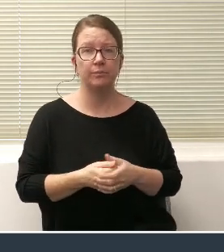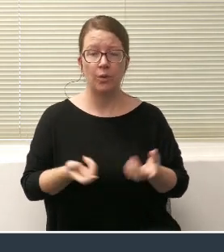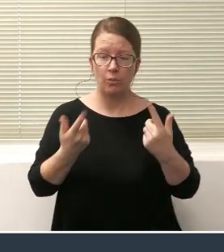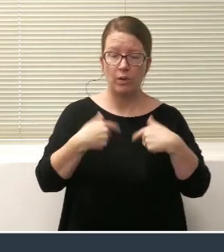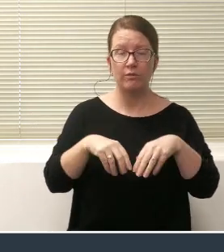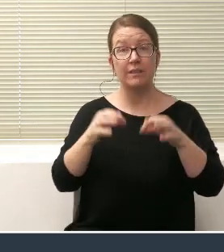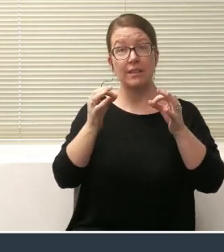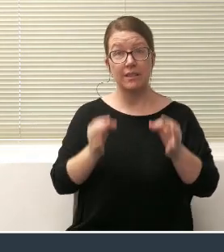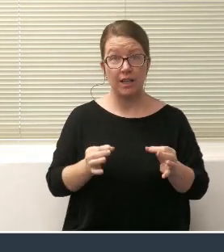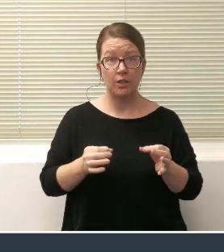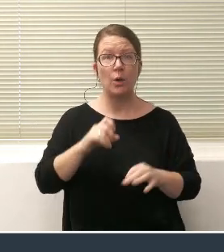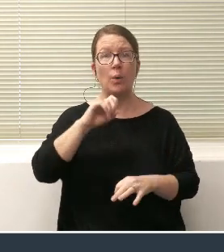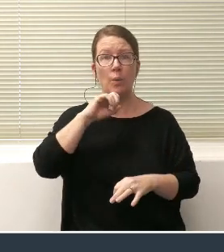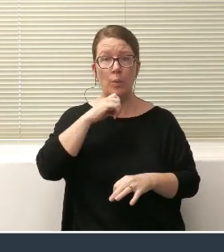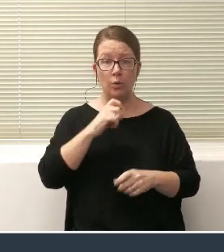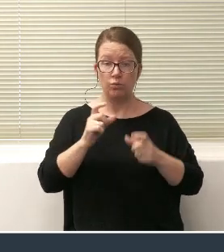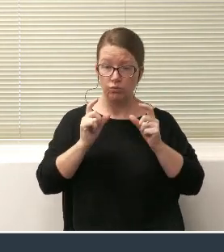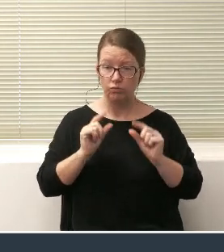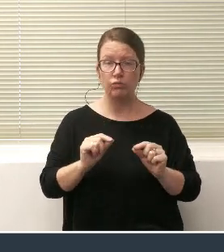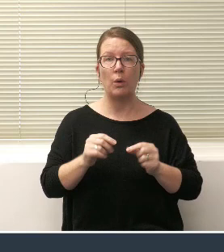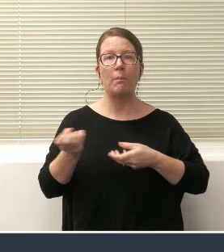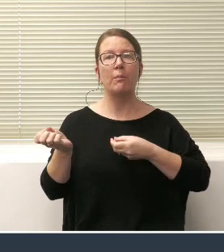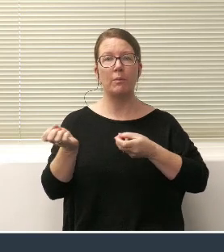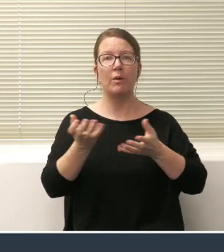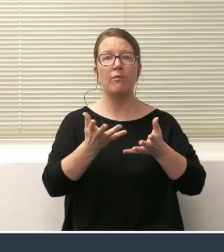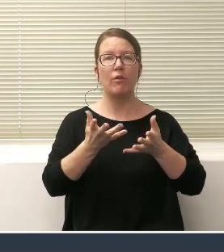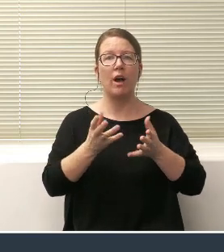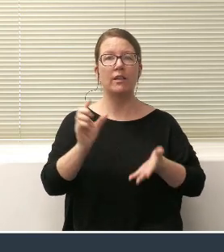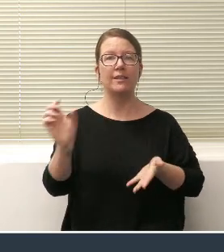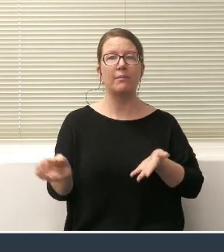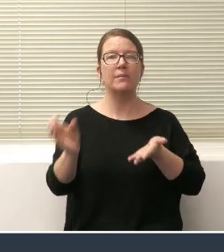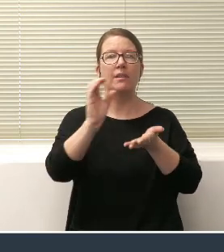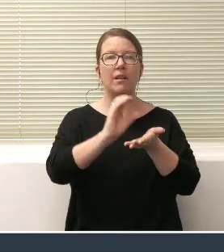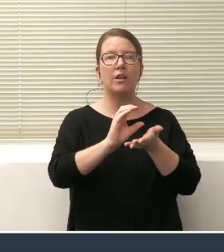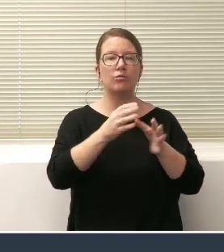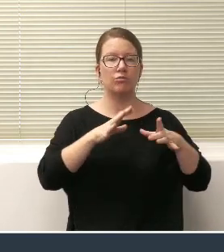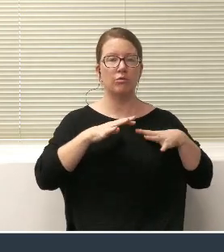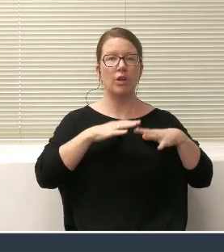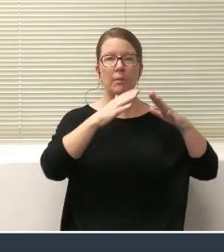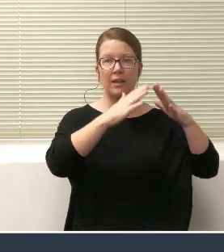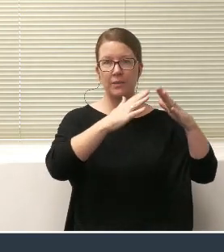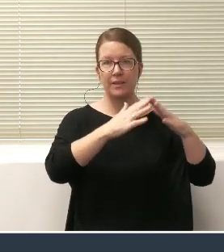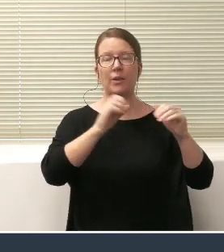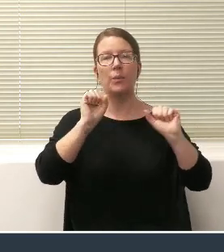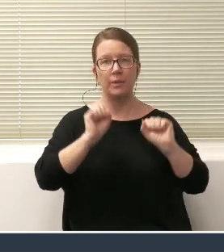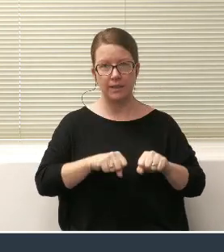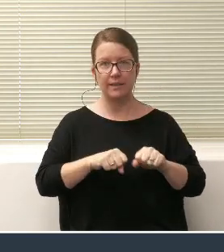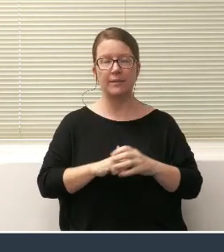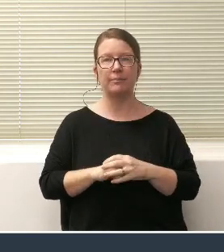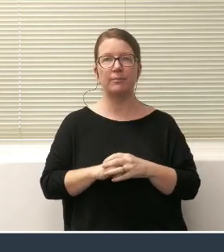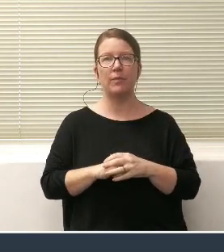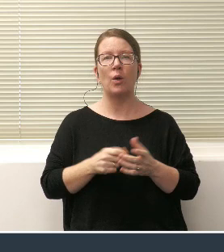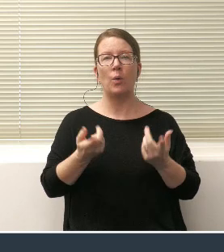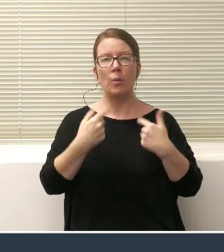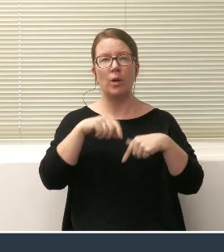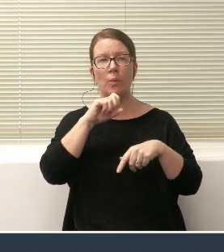decided quite definitely we do want to stick with providing subsidised retirement housing, and we will end up